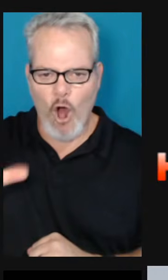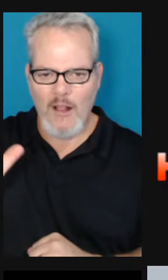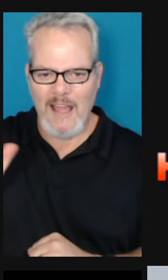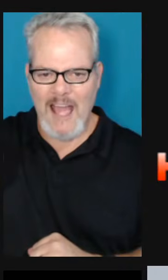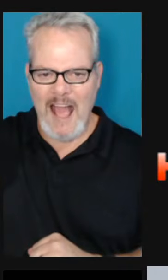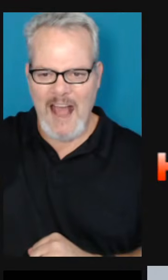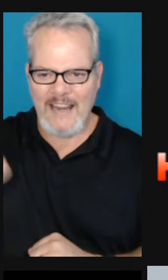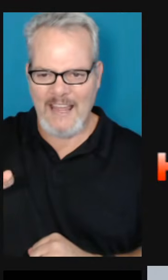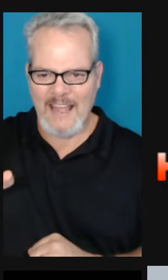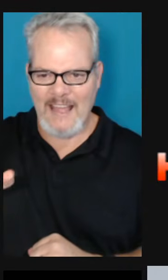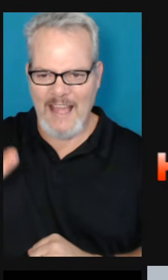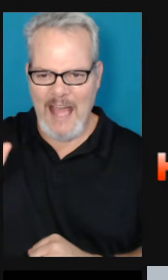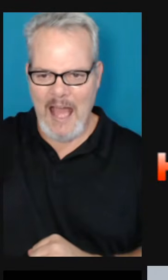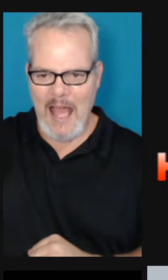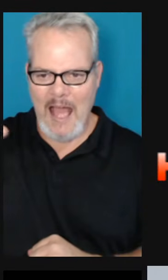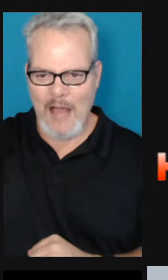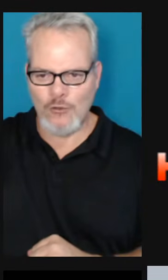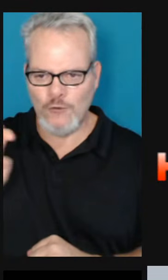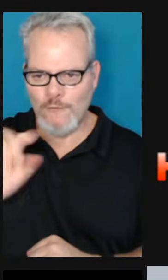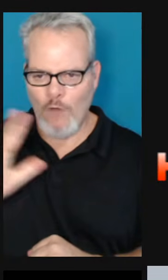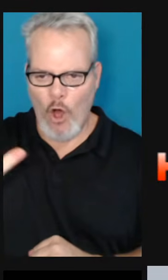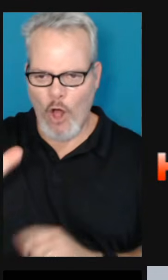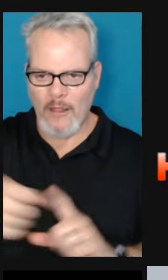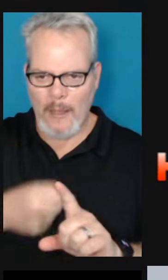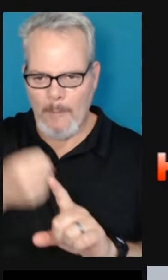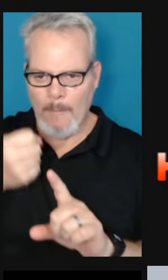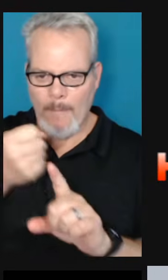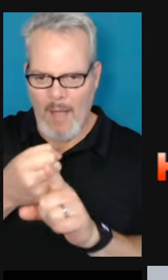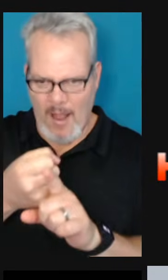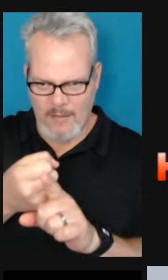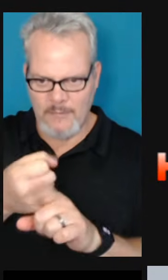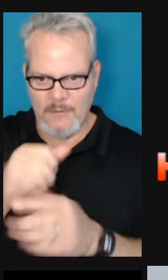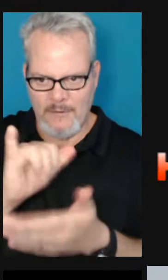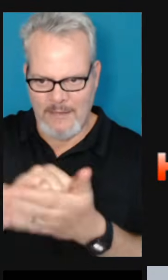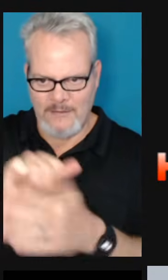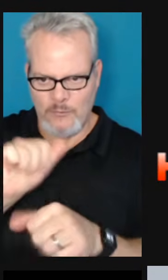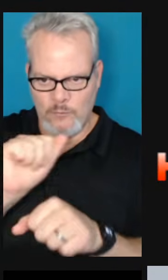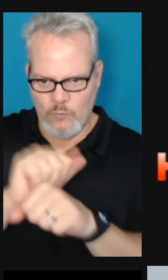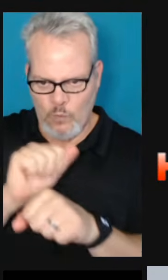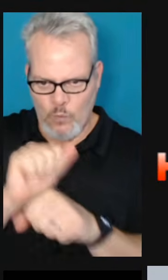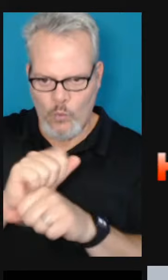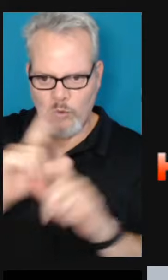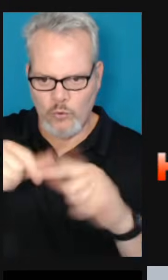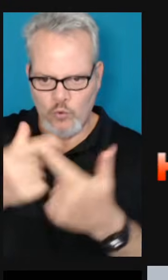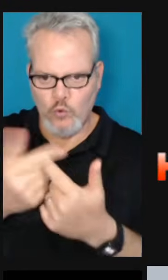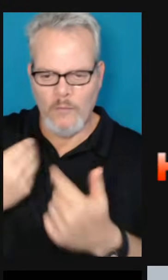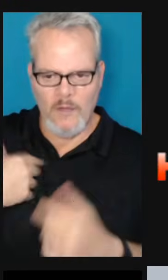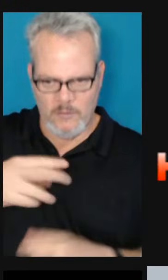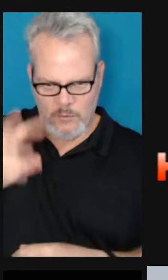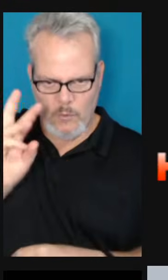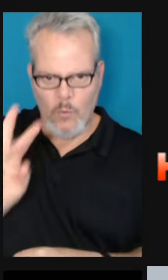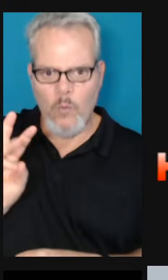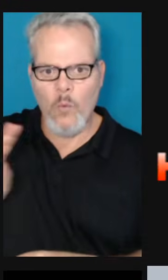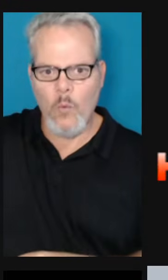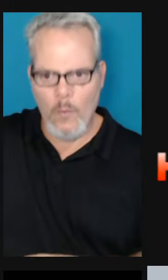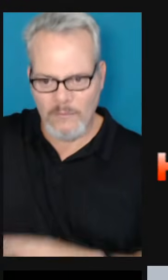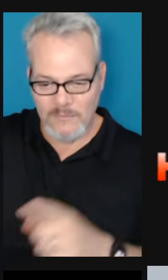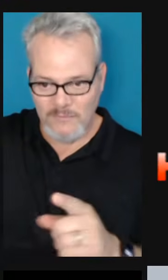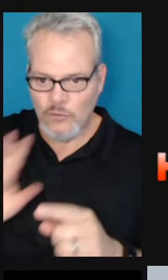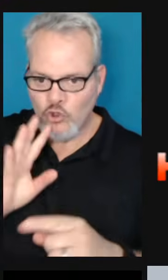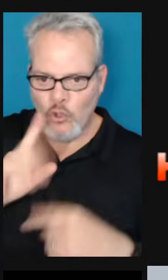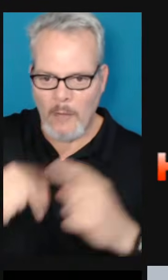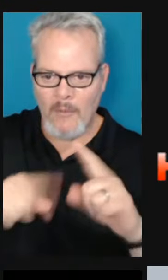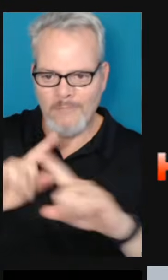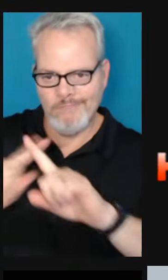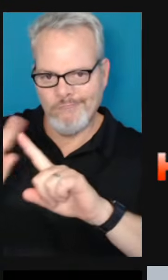group, which has a lot of information. Here's a webpage, for example, talking about buildings and